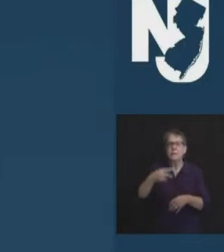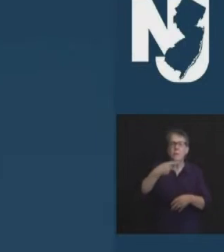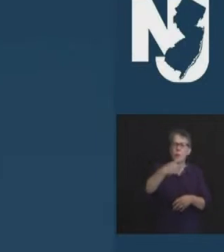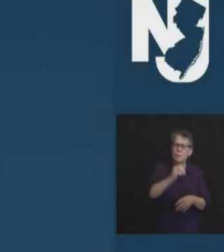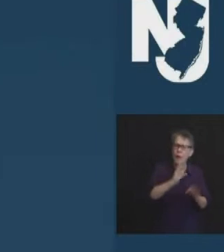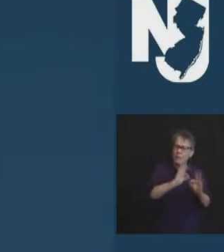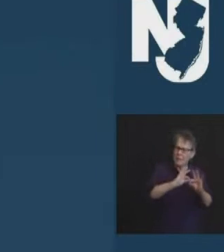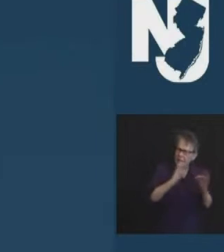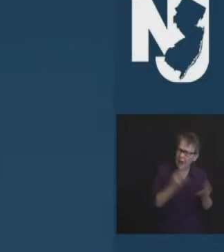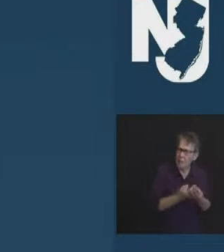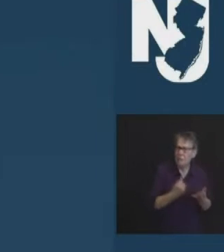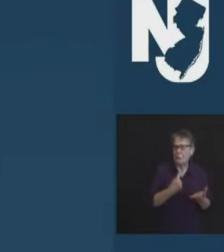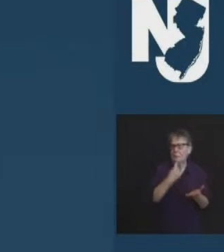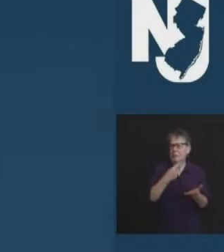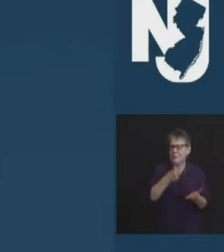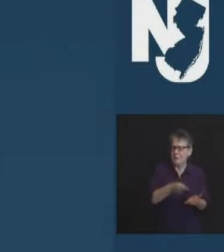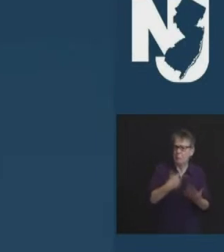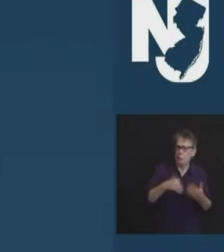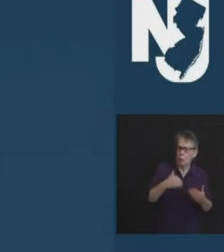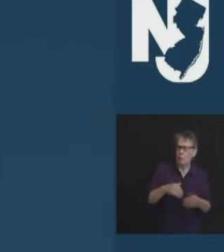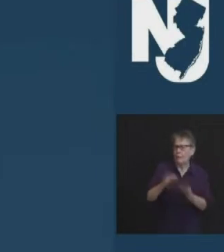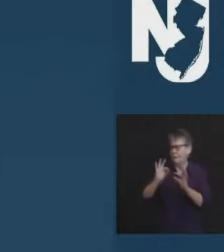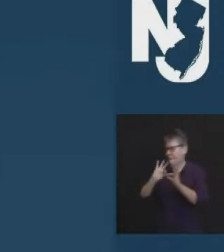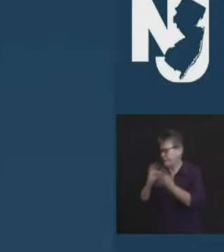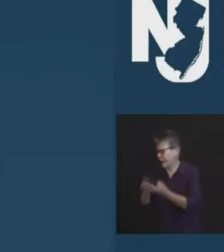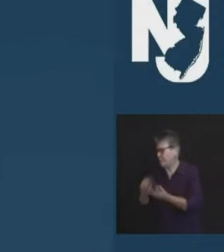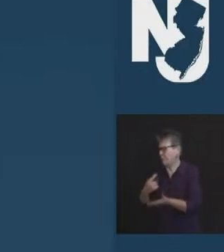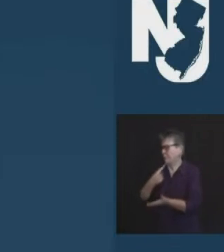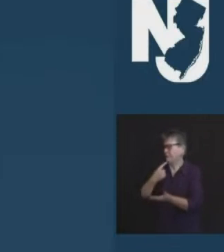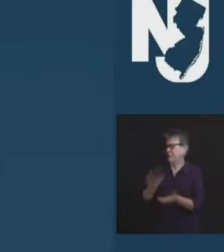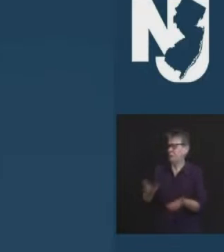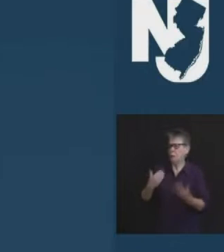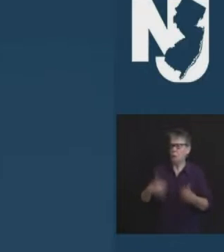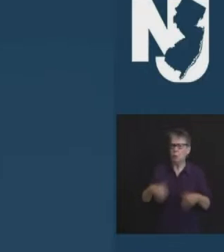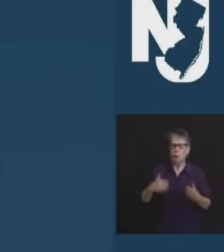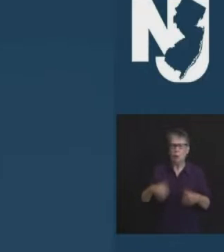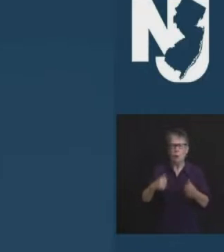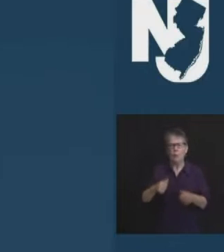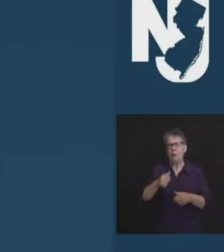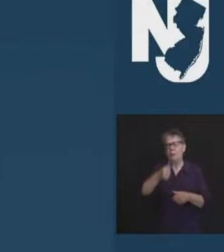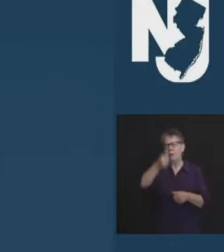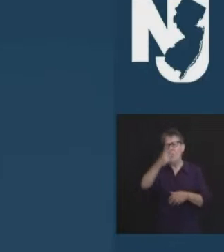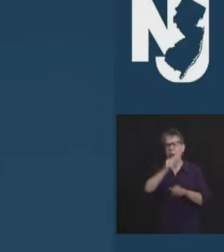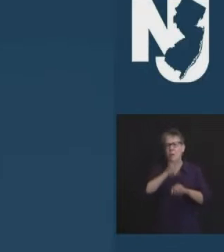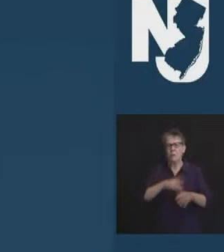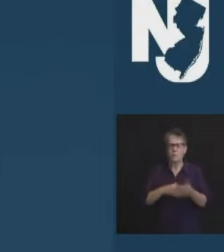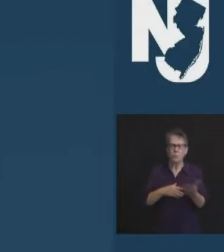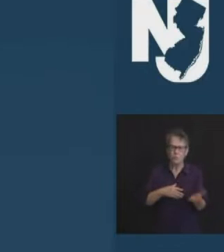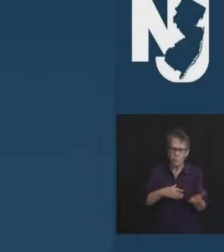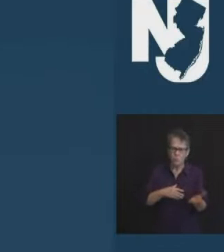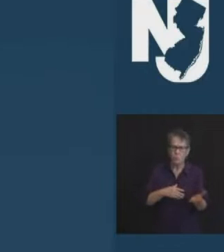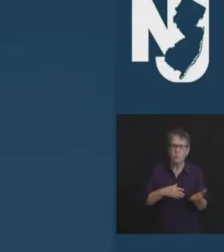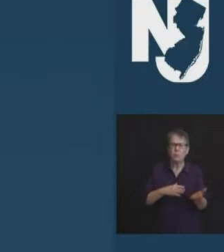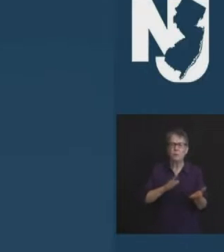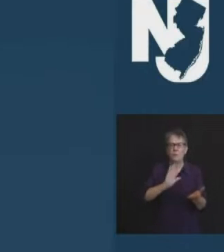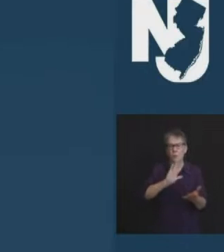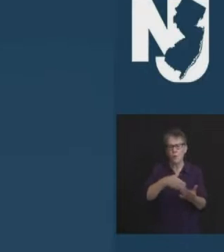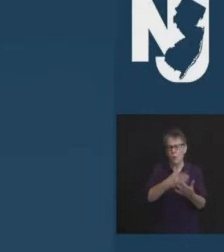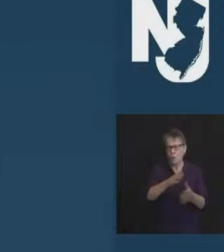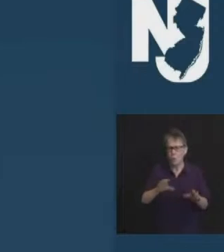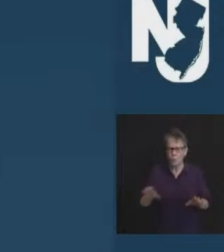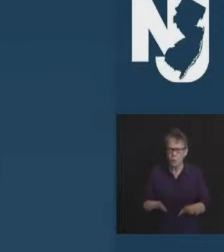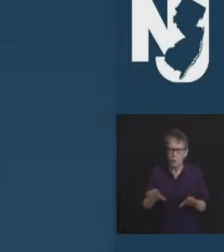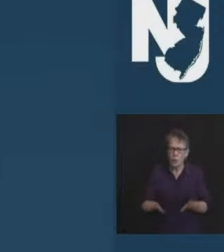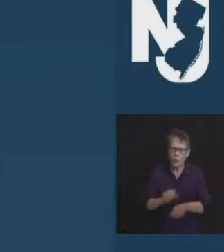when he comes to mind. May God bless you, Richard, and thank you for your many years of service. And finally, for this Monday,